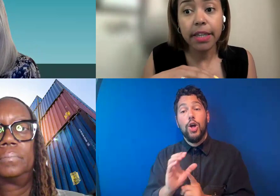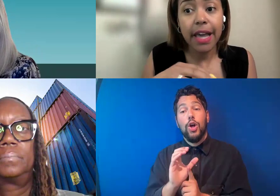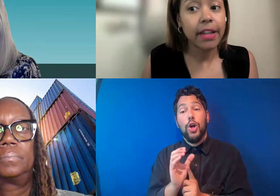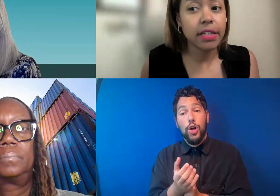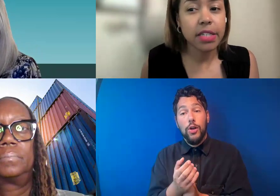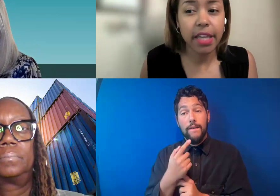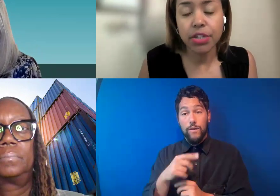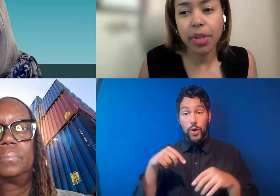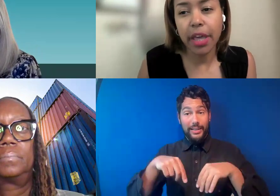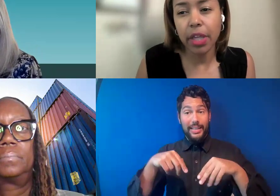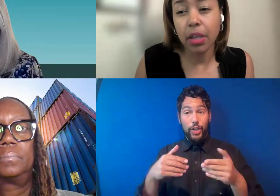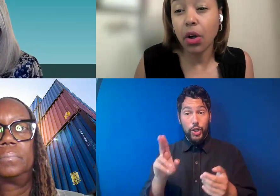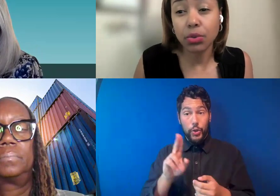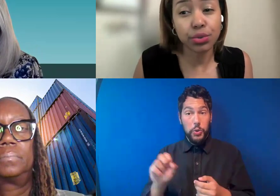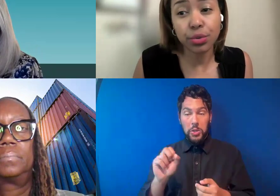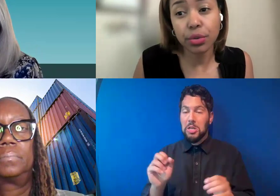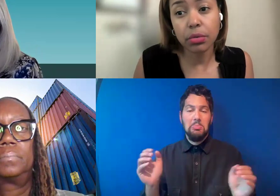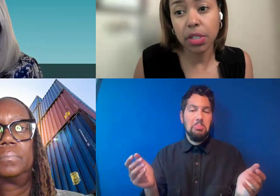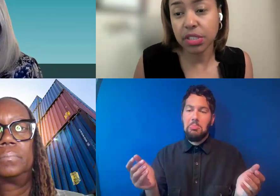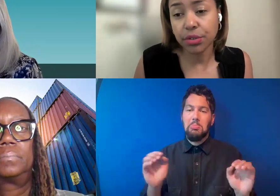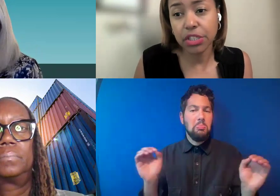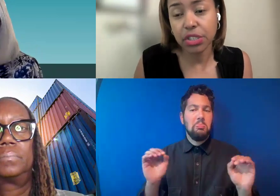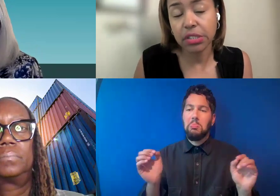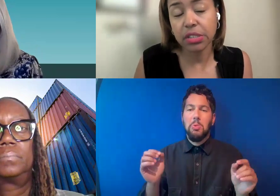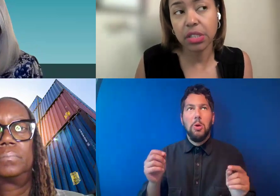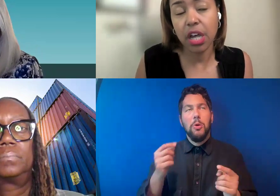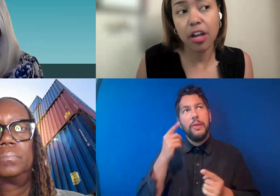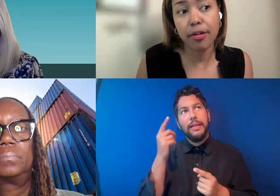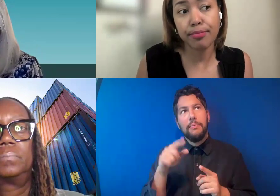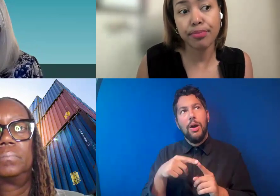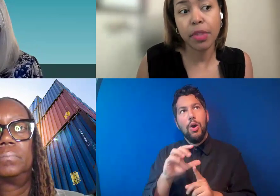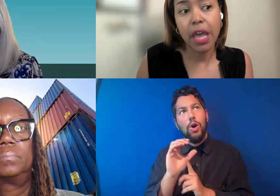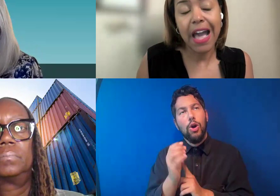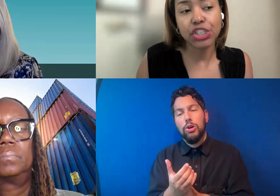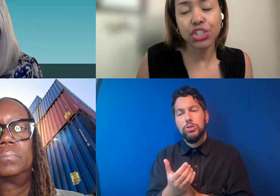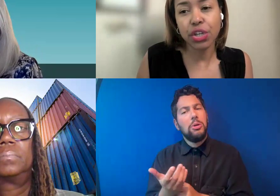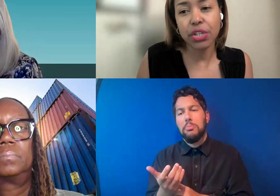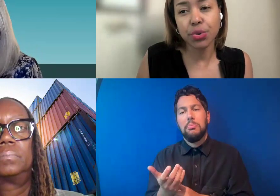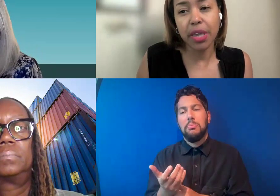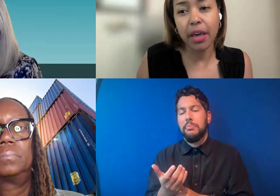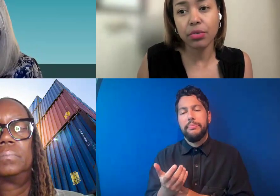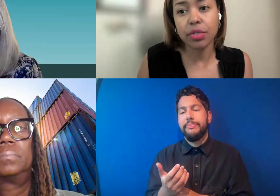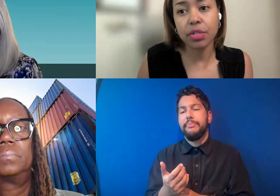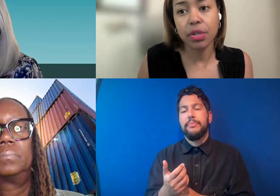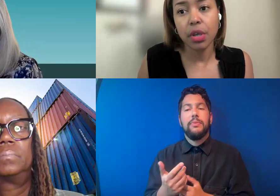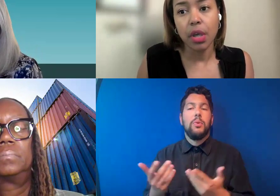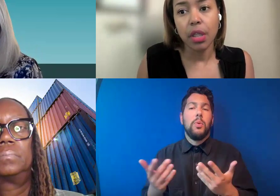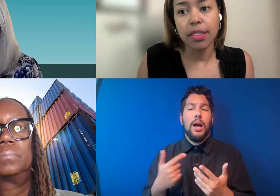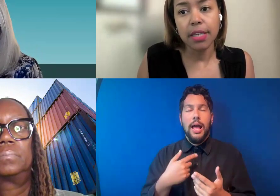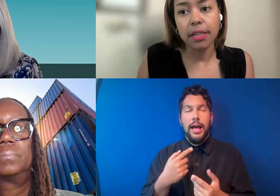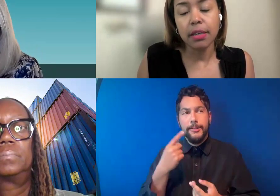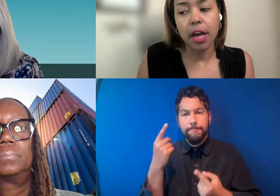So domestically, I didn't take into account any cultural considerations. I just took into